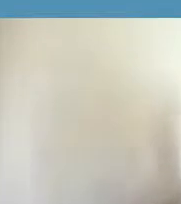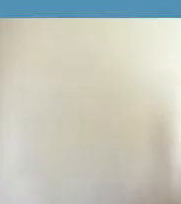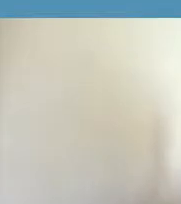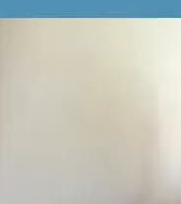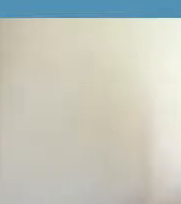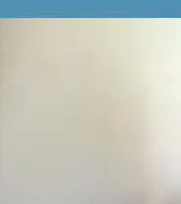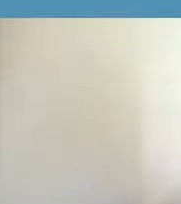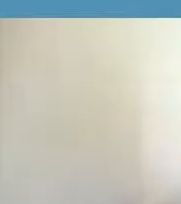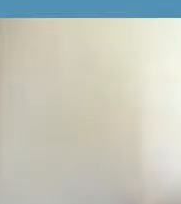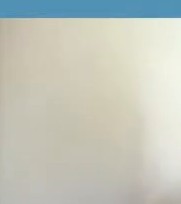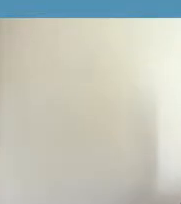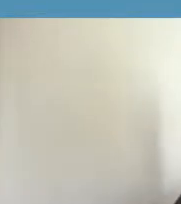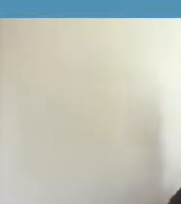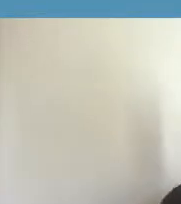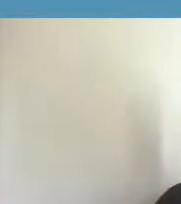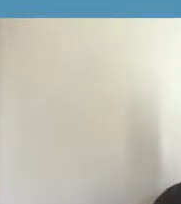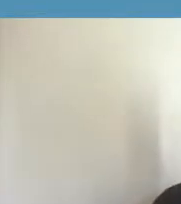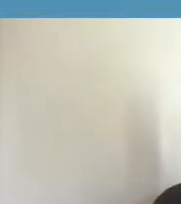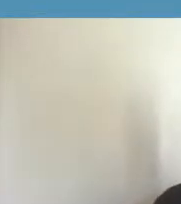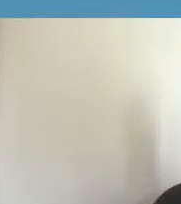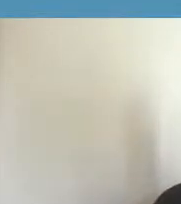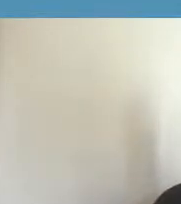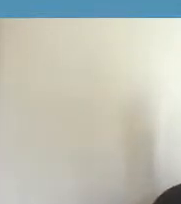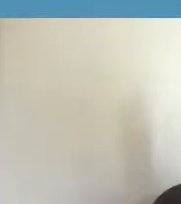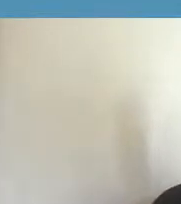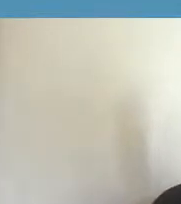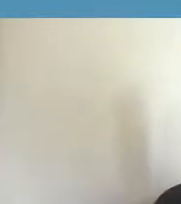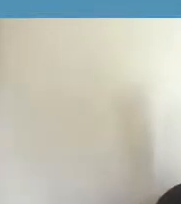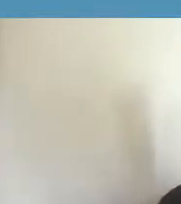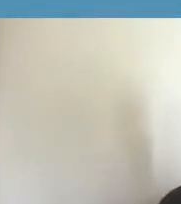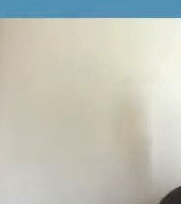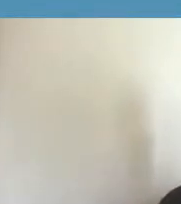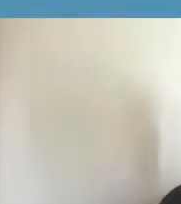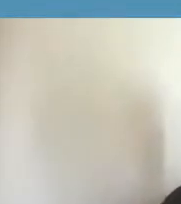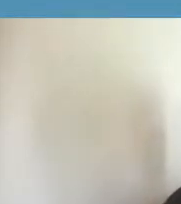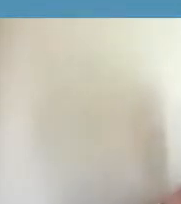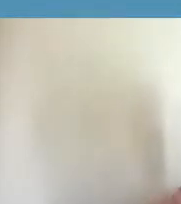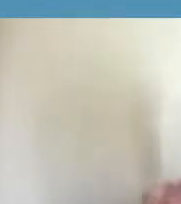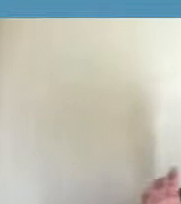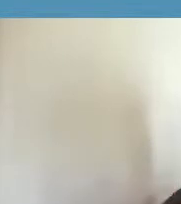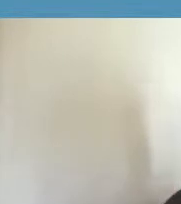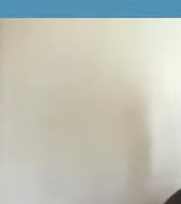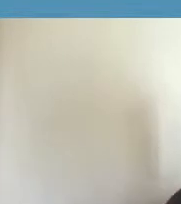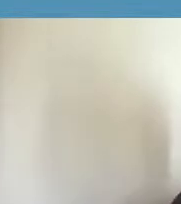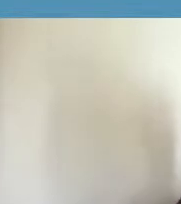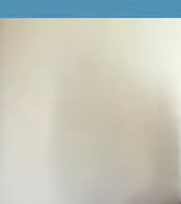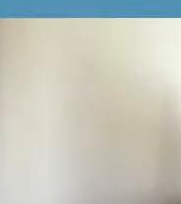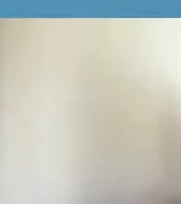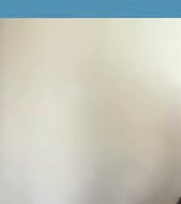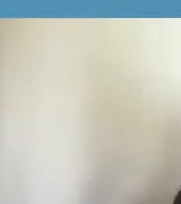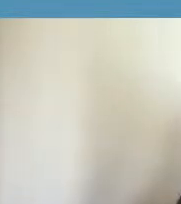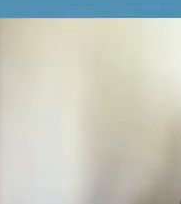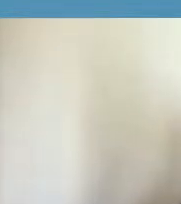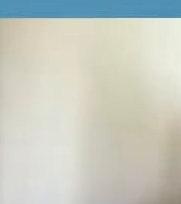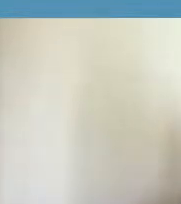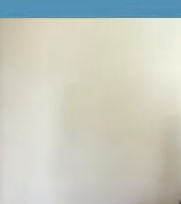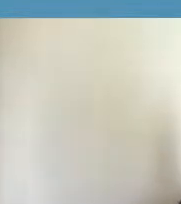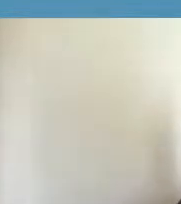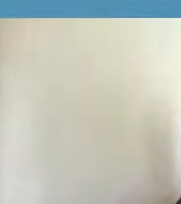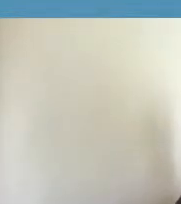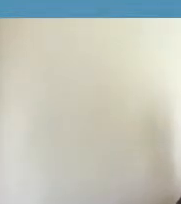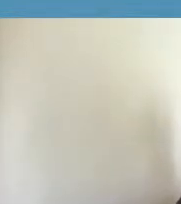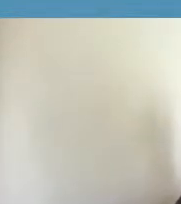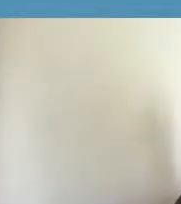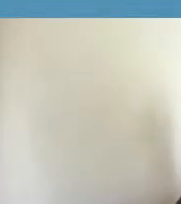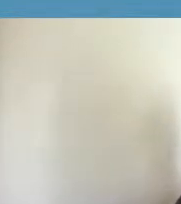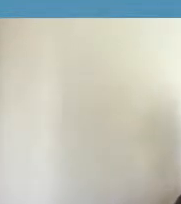the Smithsonian's National Museum of American History, and the Kaiser Family Foundation. Dana holds a BA in English from St.